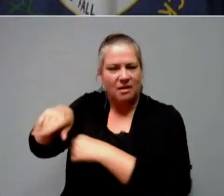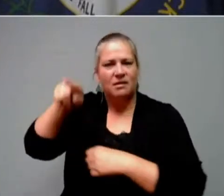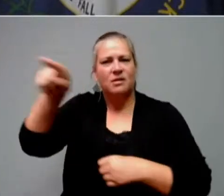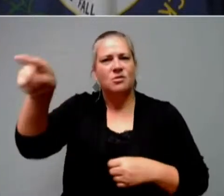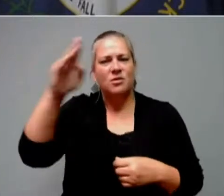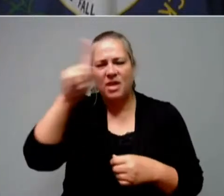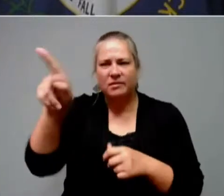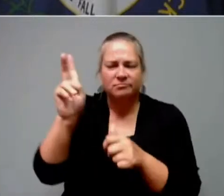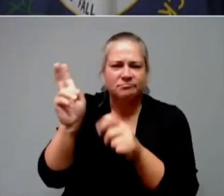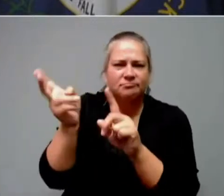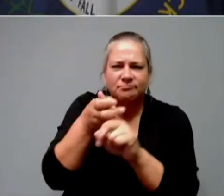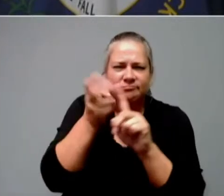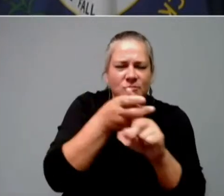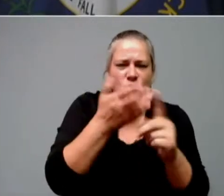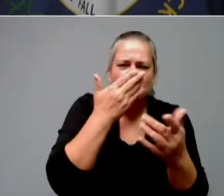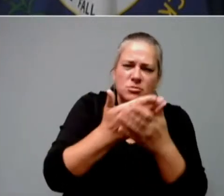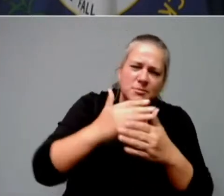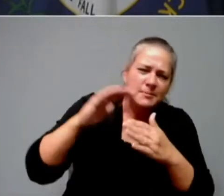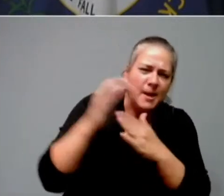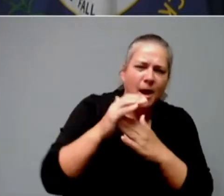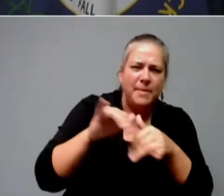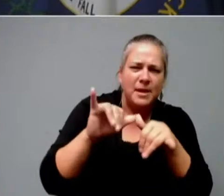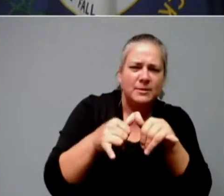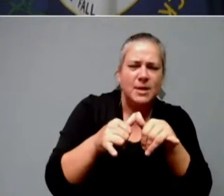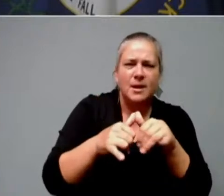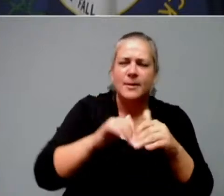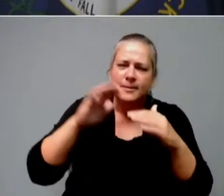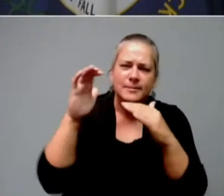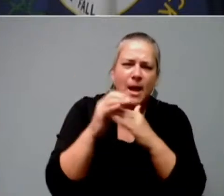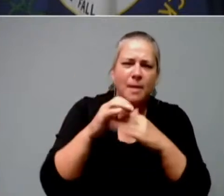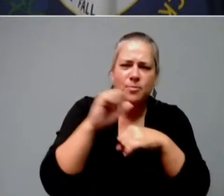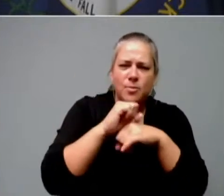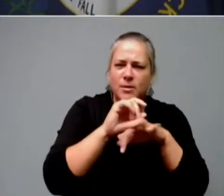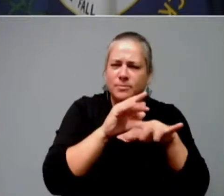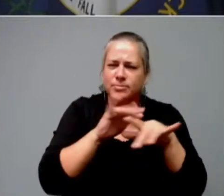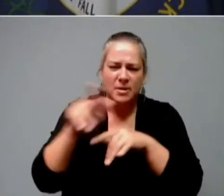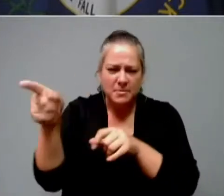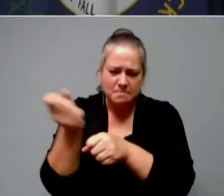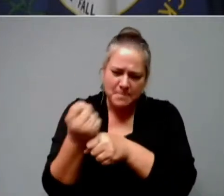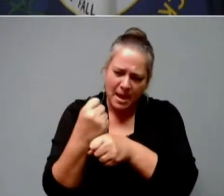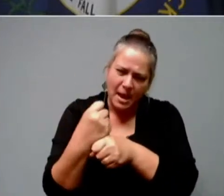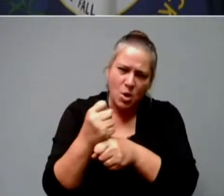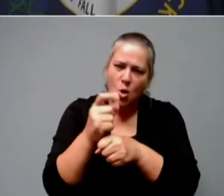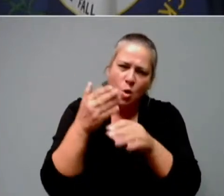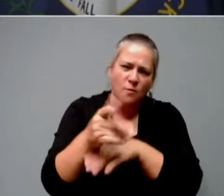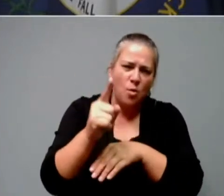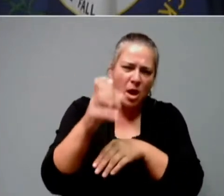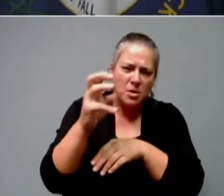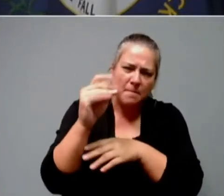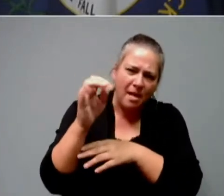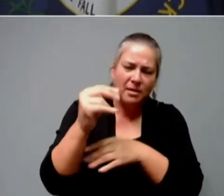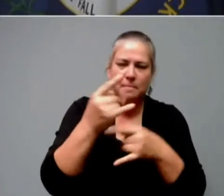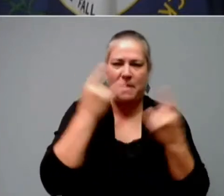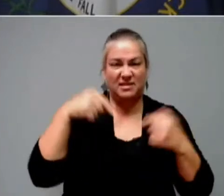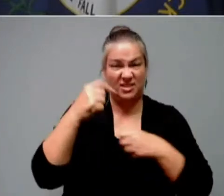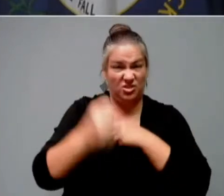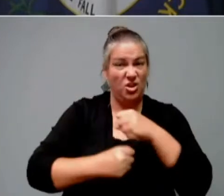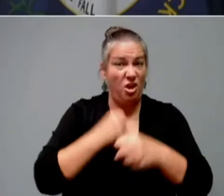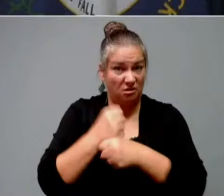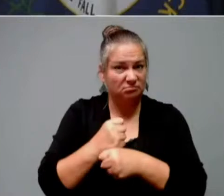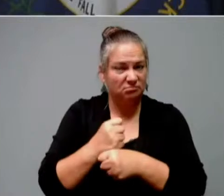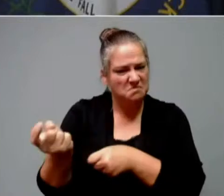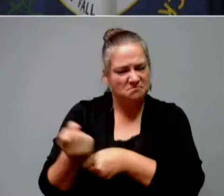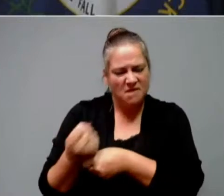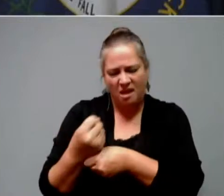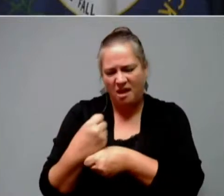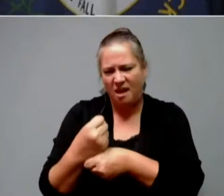United Auto Workers with the goal to produce 100 million masks throughout this year. They've made great progress on